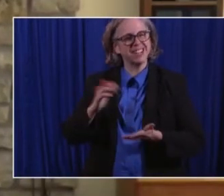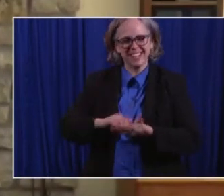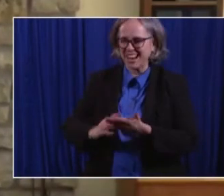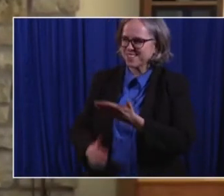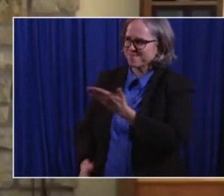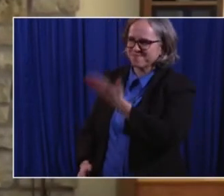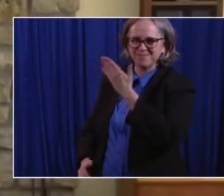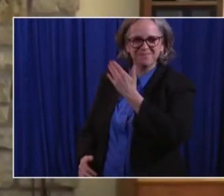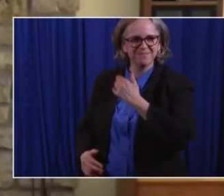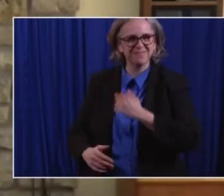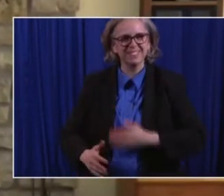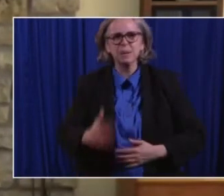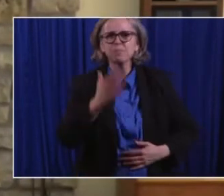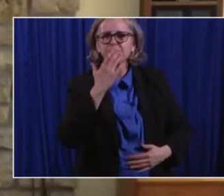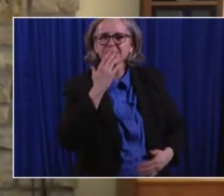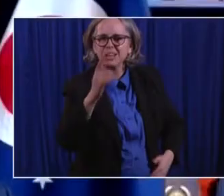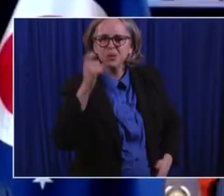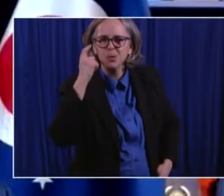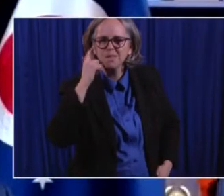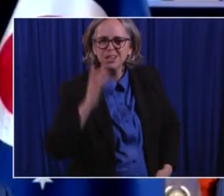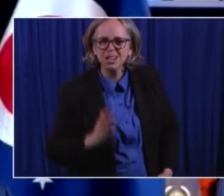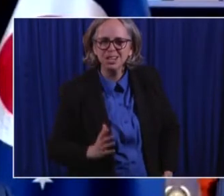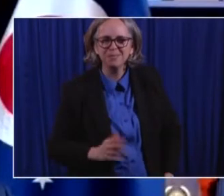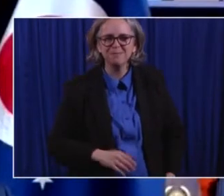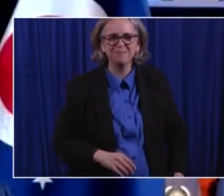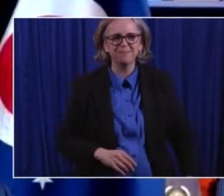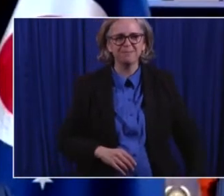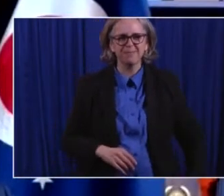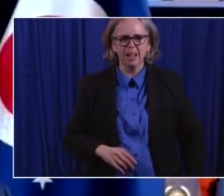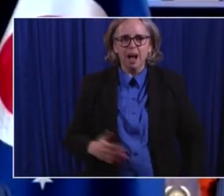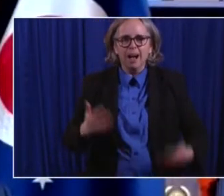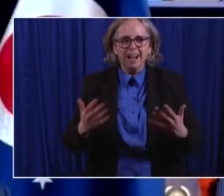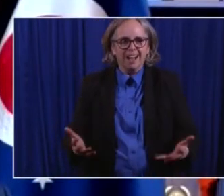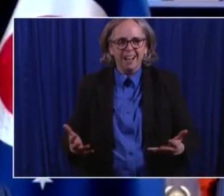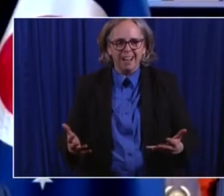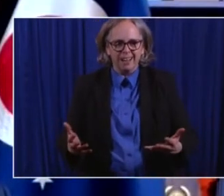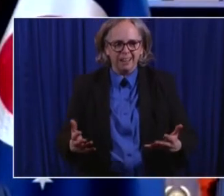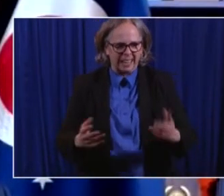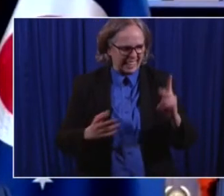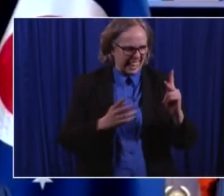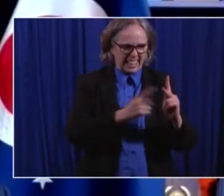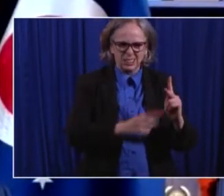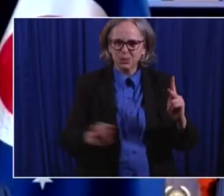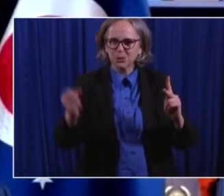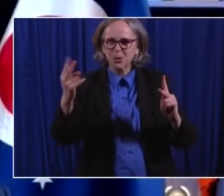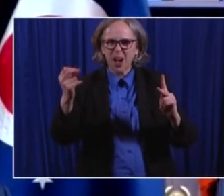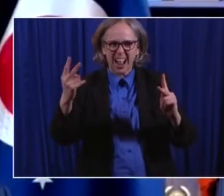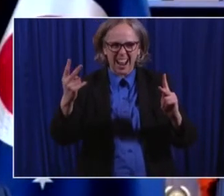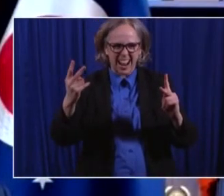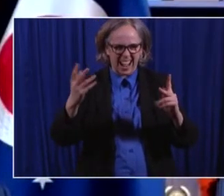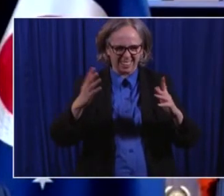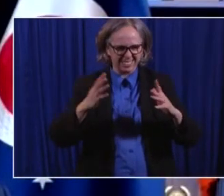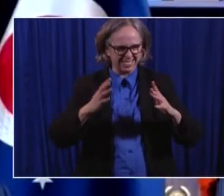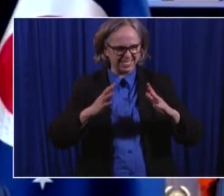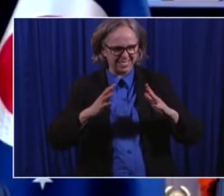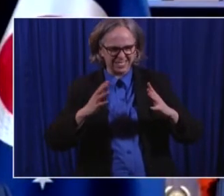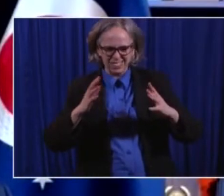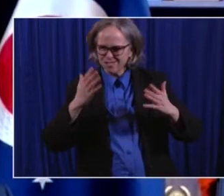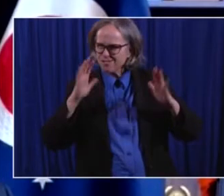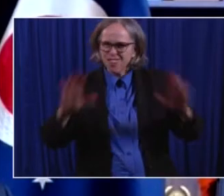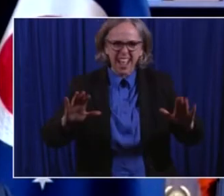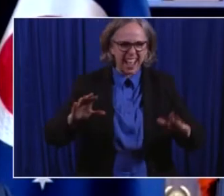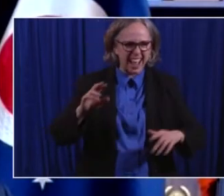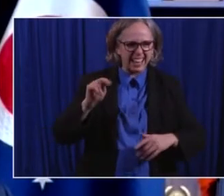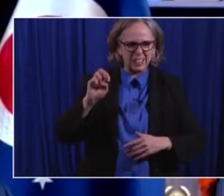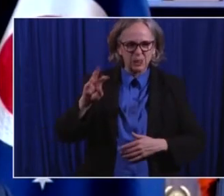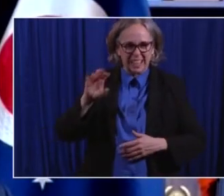Thank you, Governor. It's great news about our K through 12 schools. 97.5% of them are